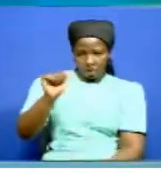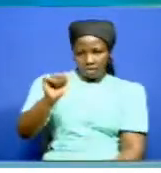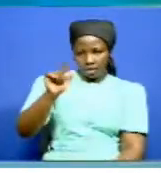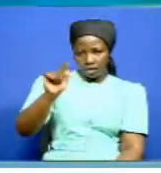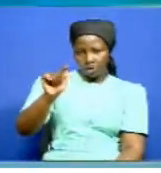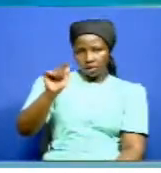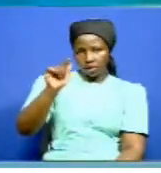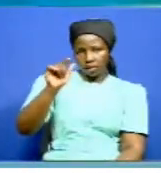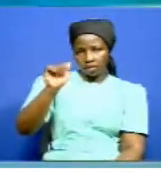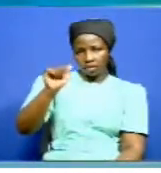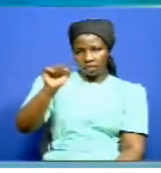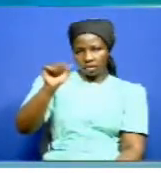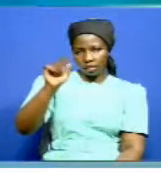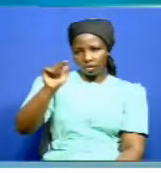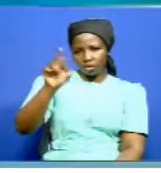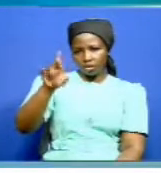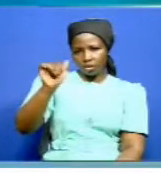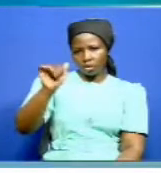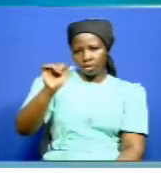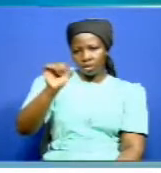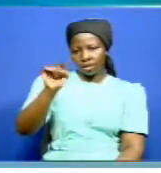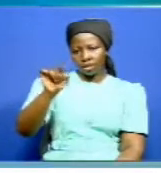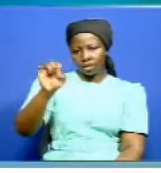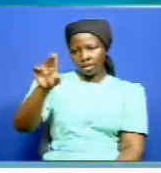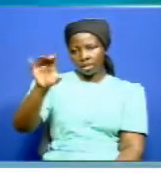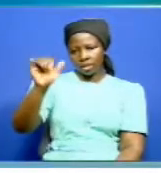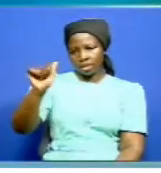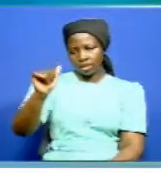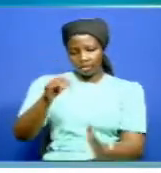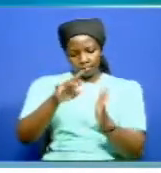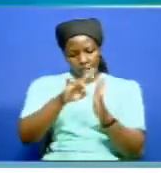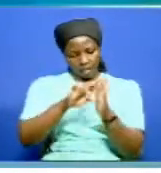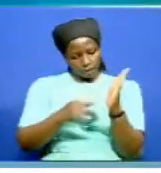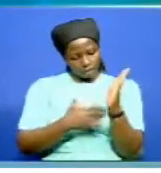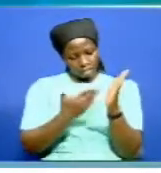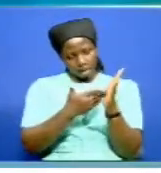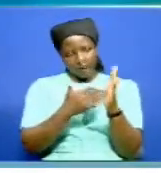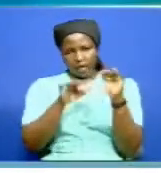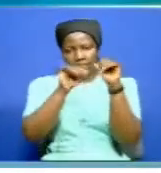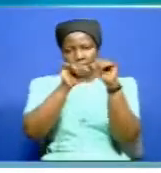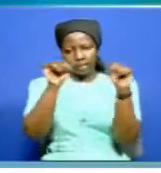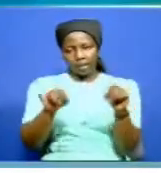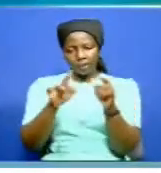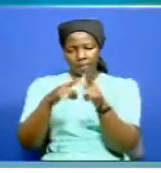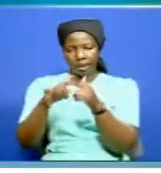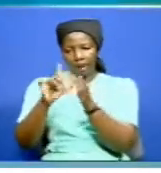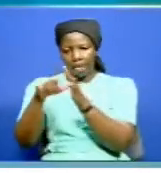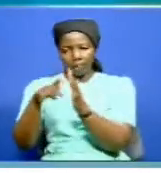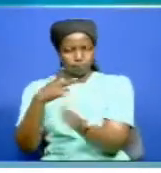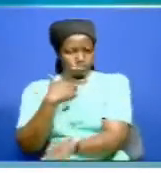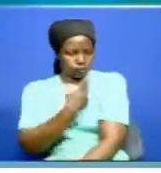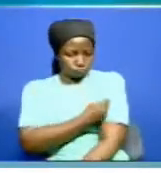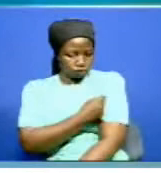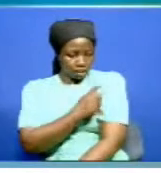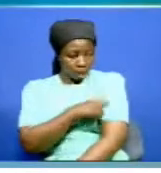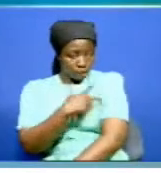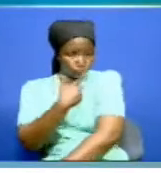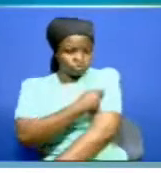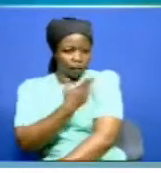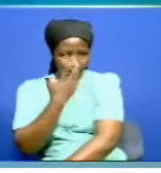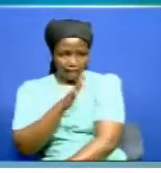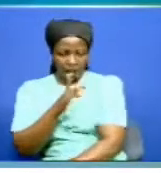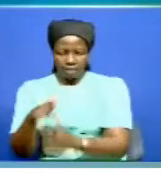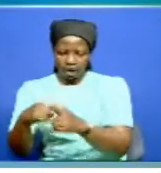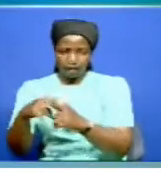the system. And you'll then get your vaccine jab. Immediately you get that, you'll get a message on your